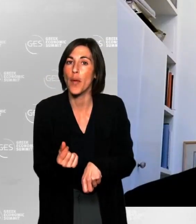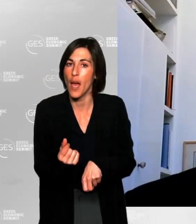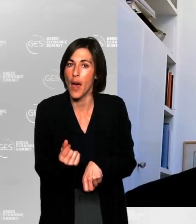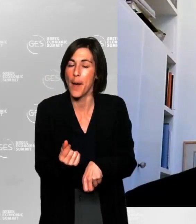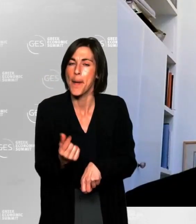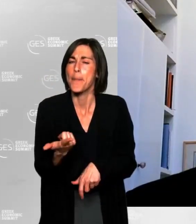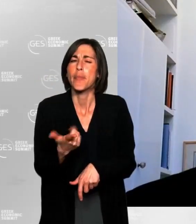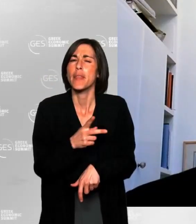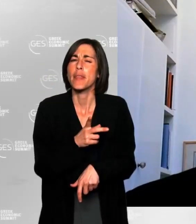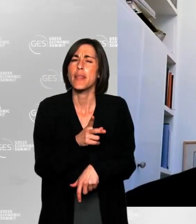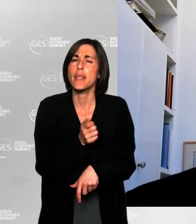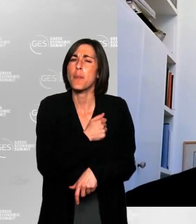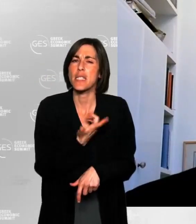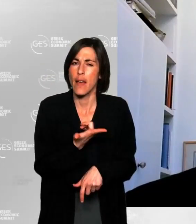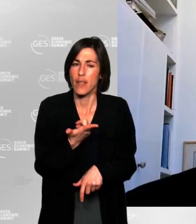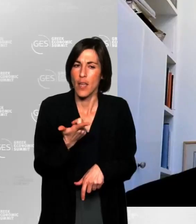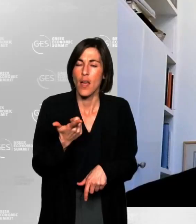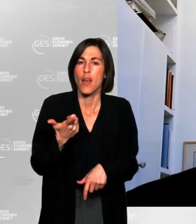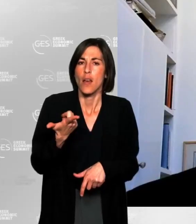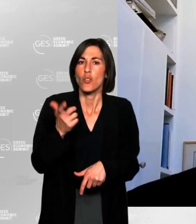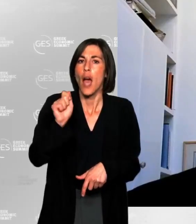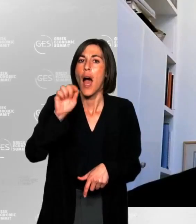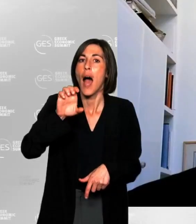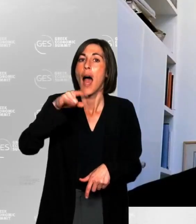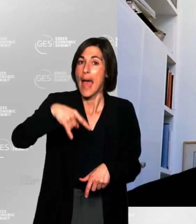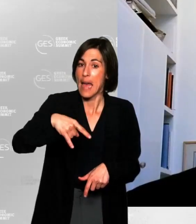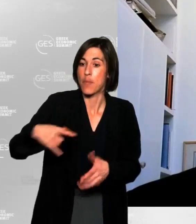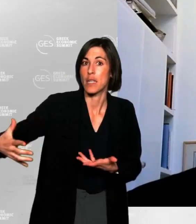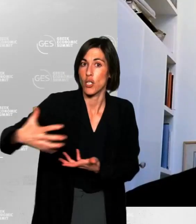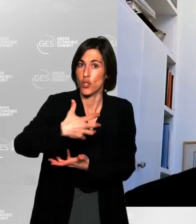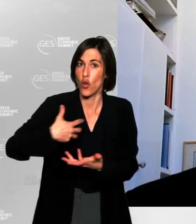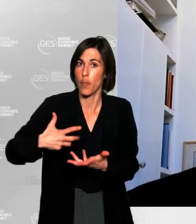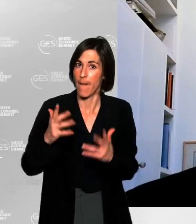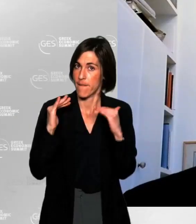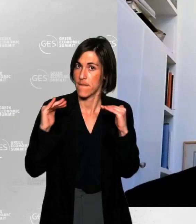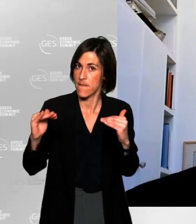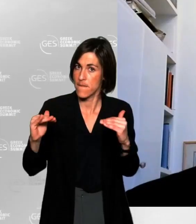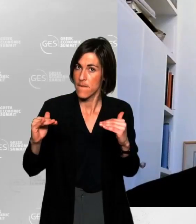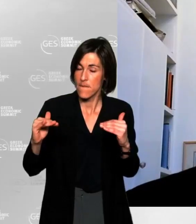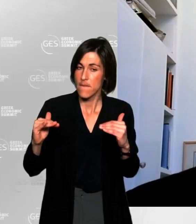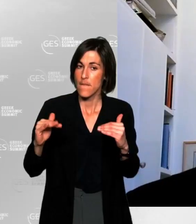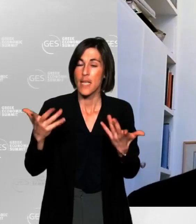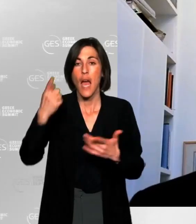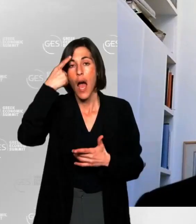what are the key risks to your mind for a sustainable, inclusive growth in Europe?